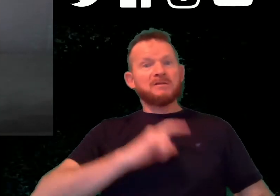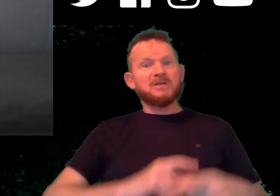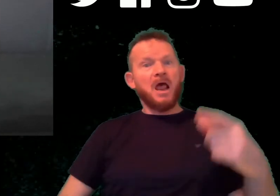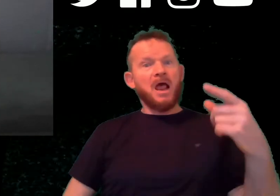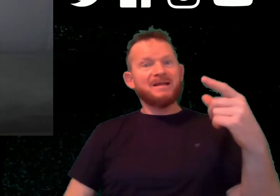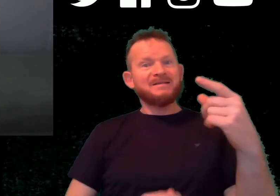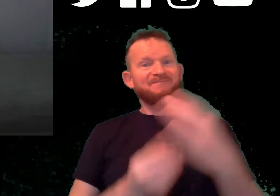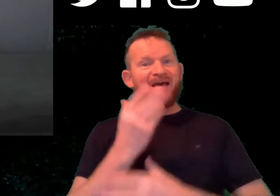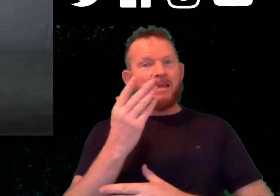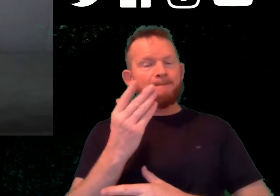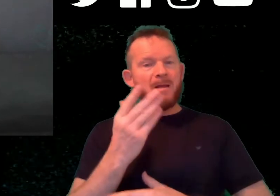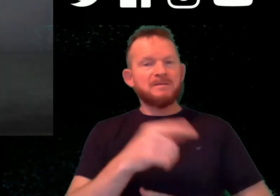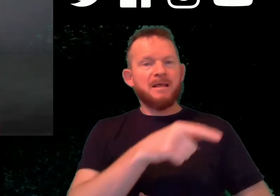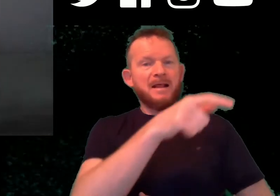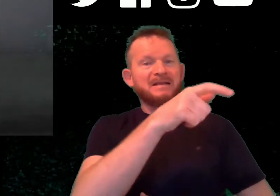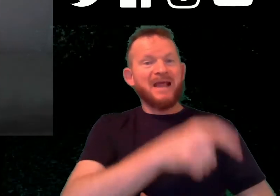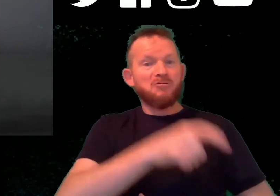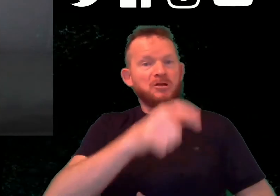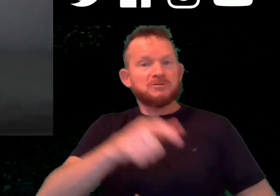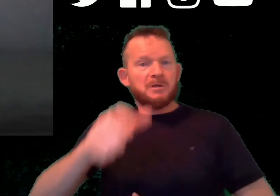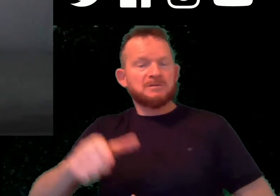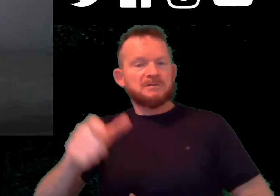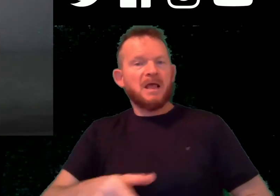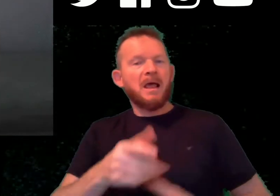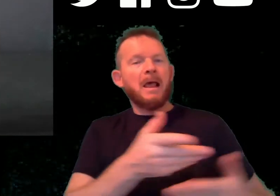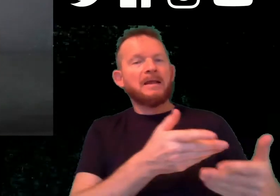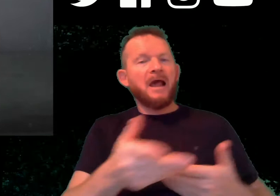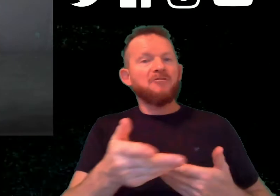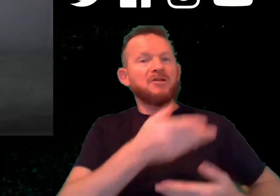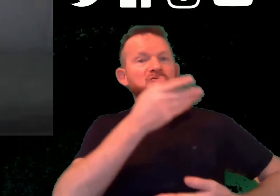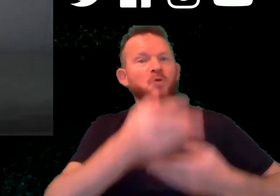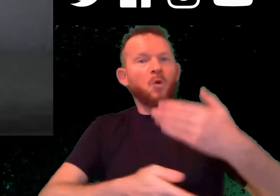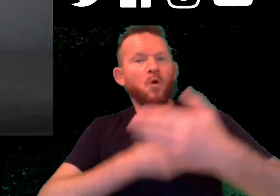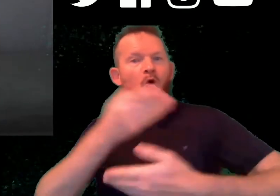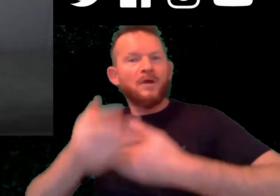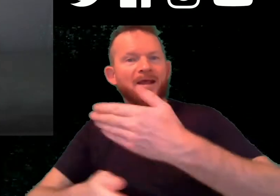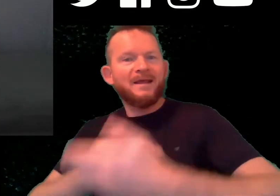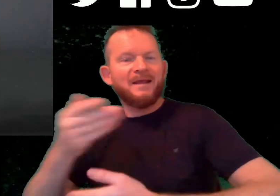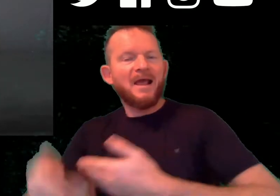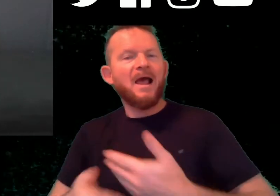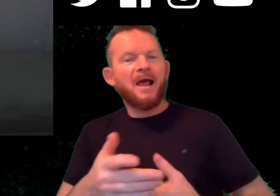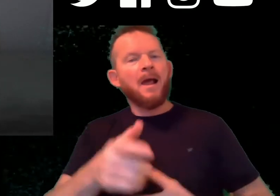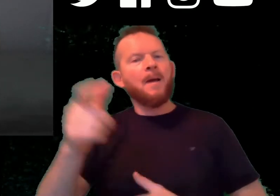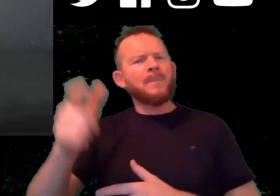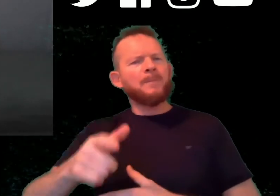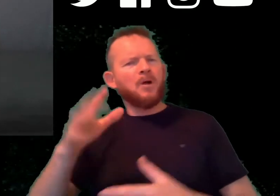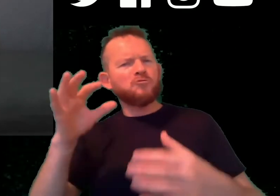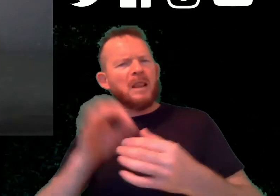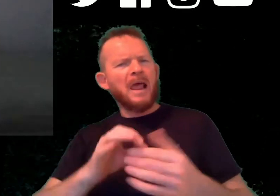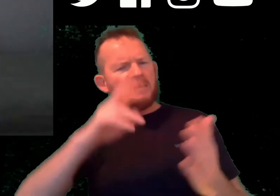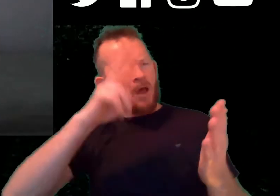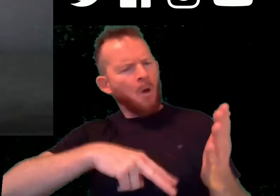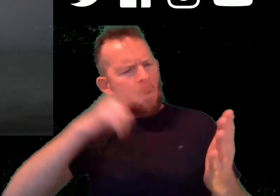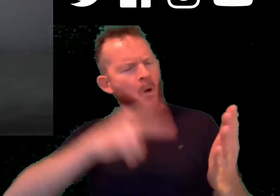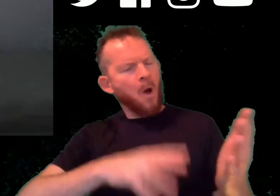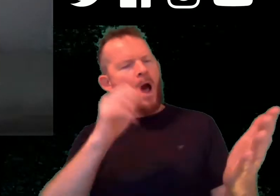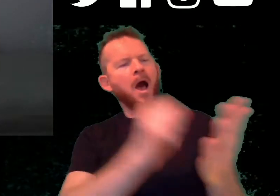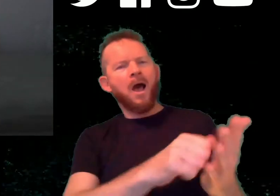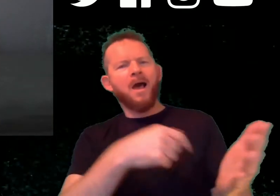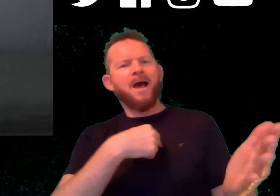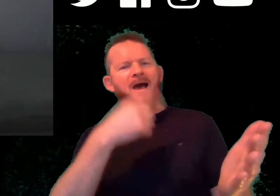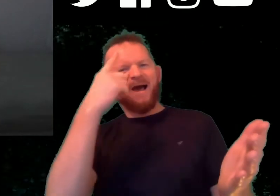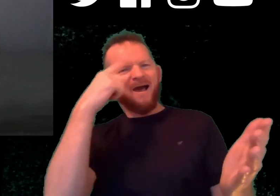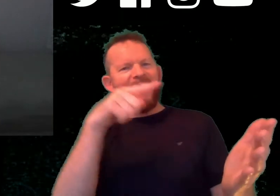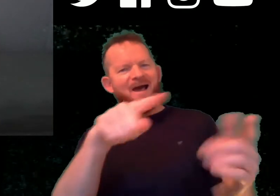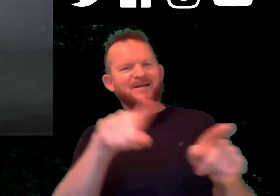development. Now, characters are important. They are the vessels that will carry your story along, and they're the things that people are most likely to relate to,